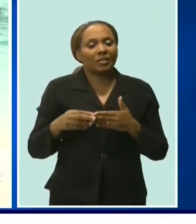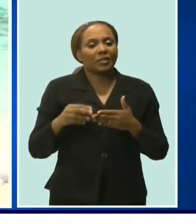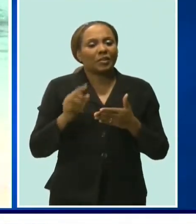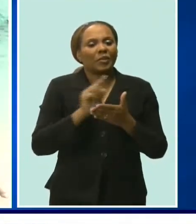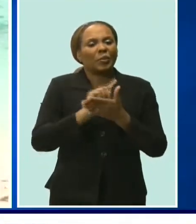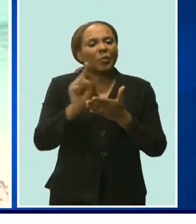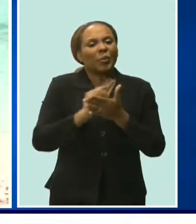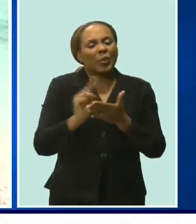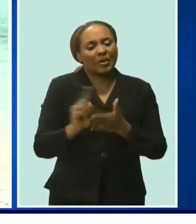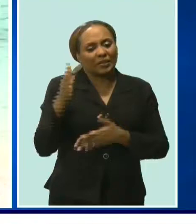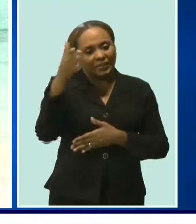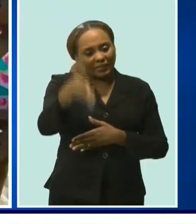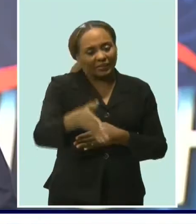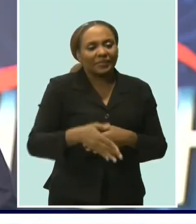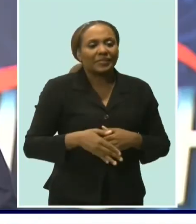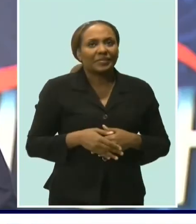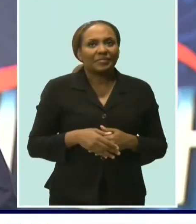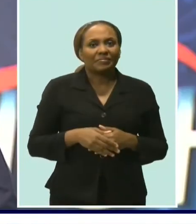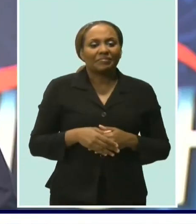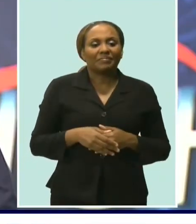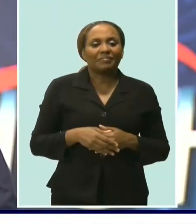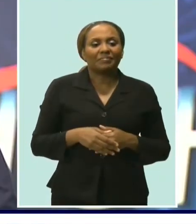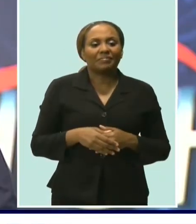Phillips, CBC News.